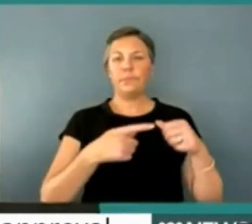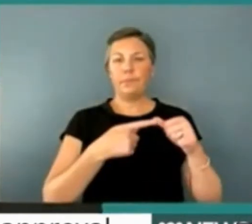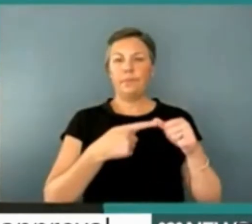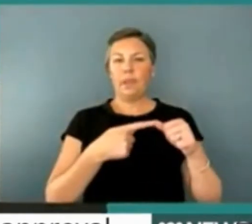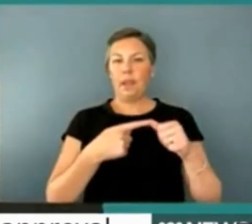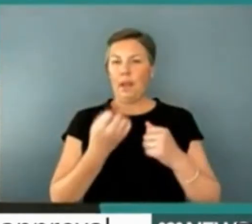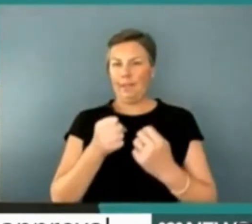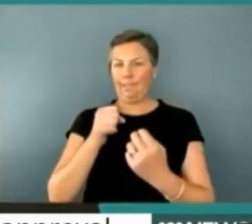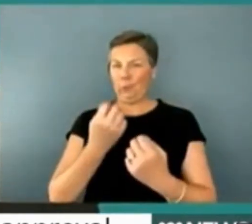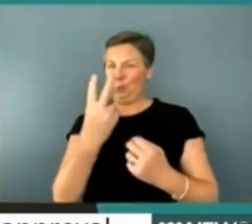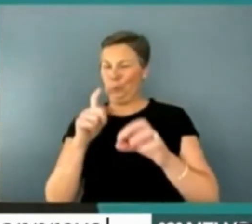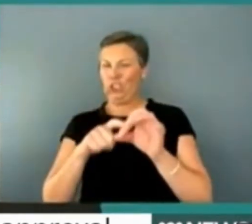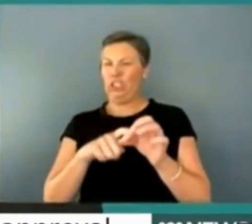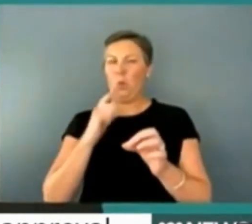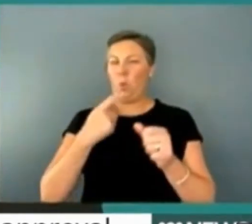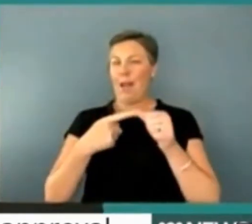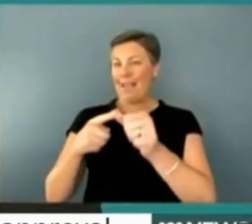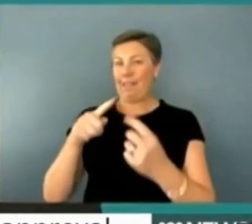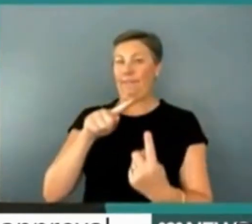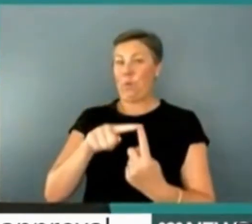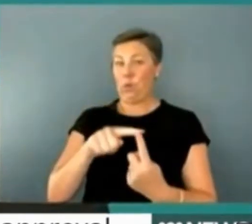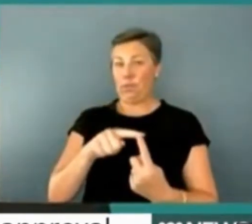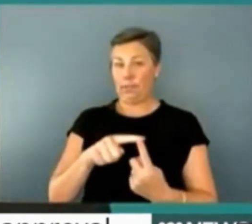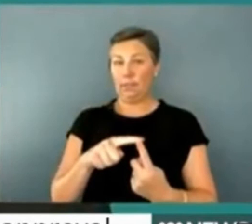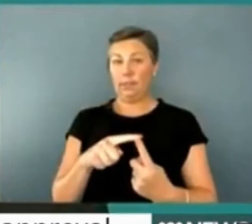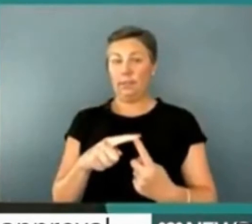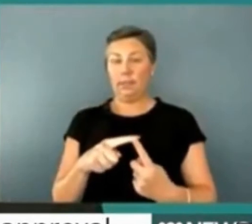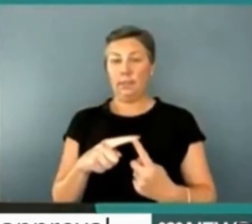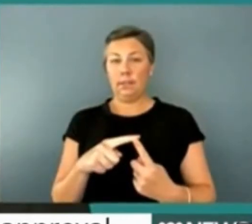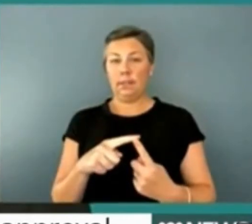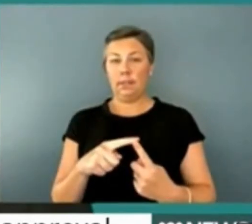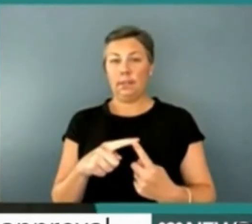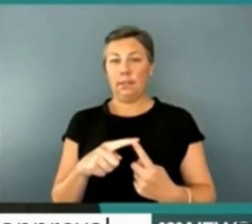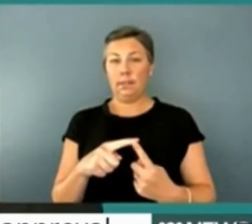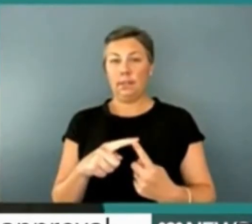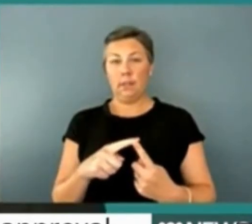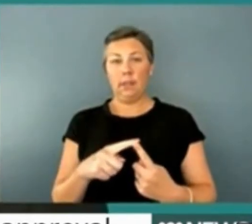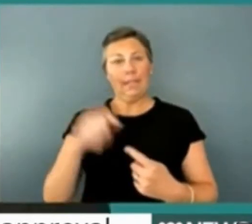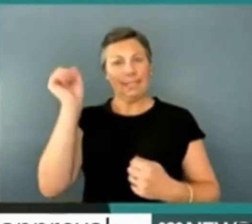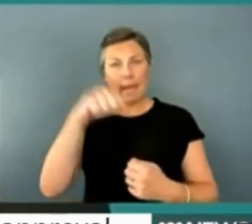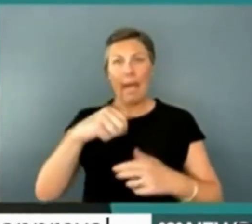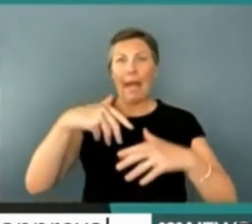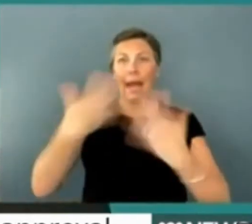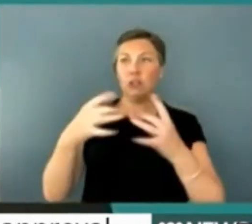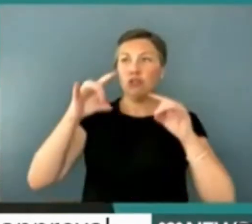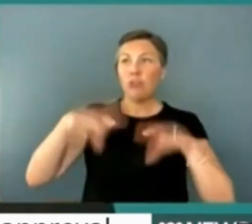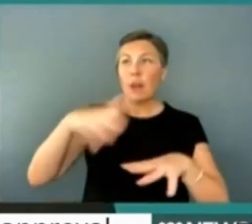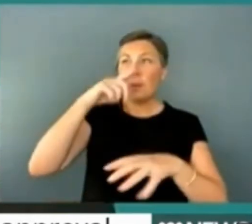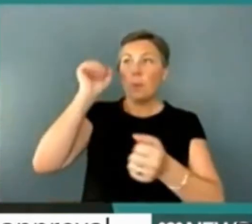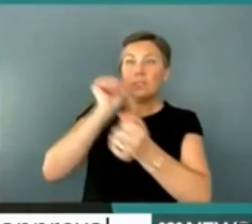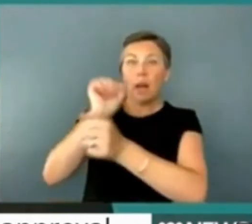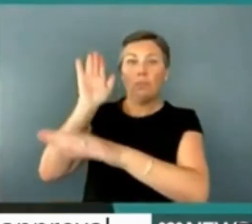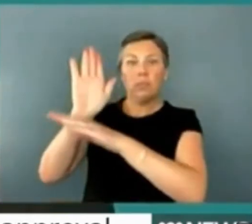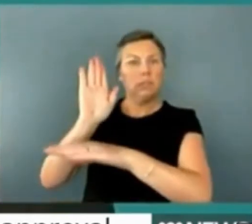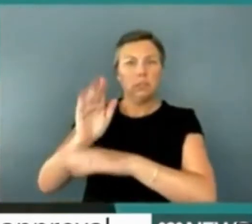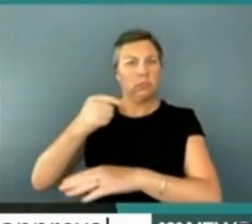second question first about who we're trying to get back into Australia. Absolutely, it's returning Australians. They're our number one priority. They have been